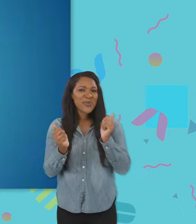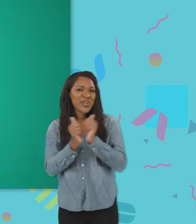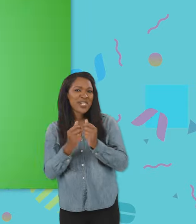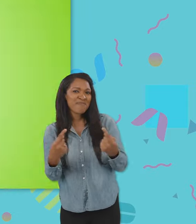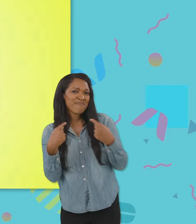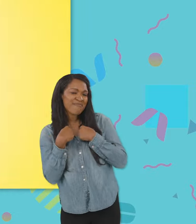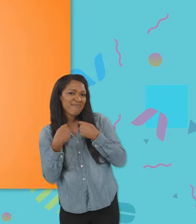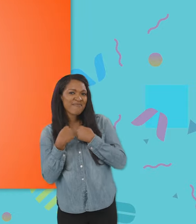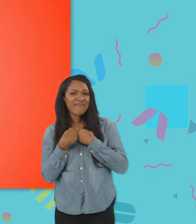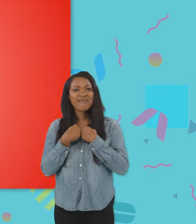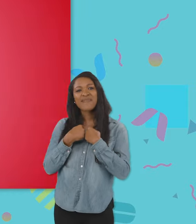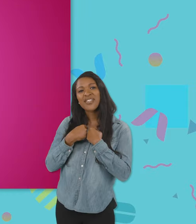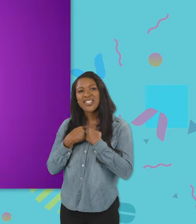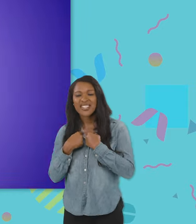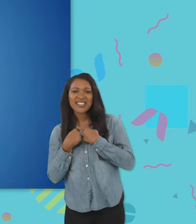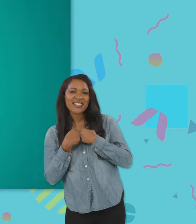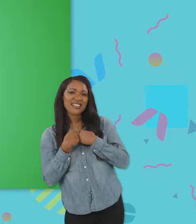me.